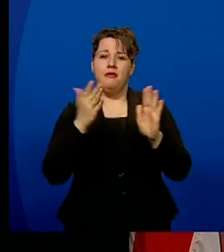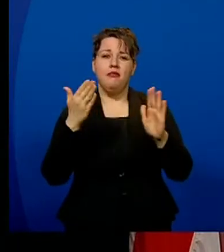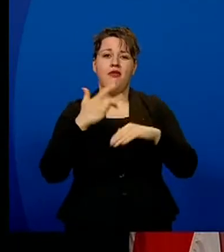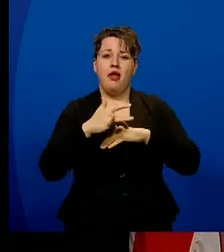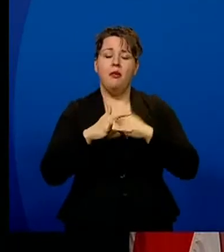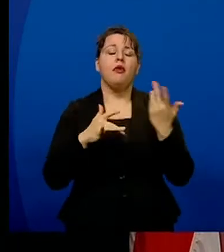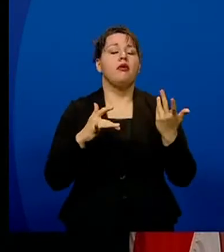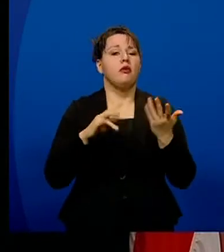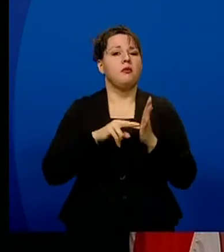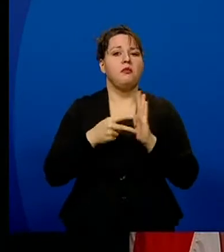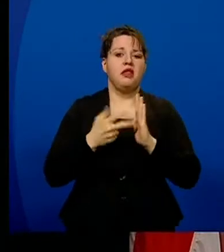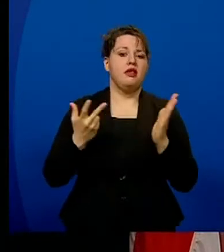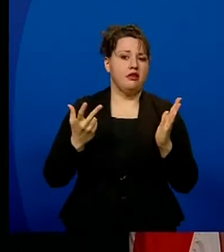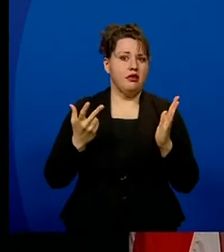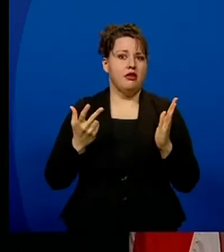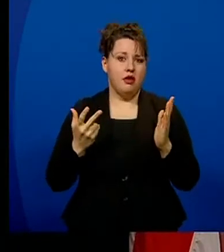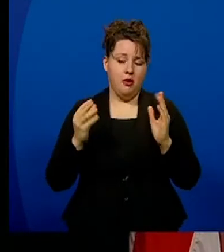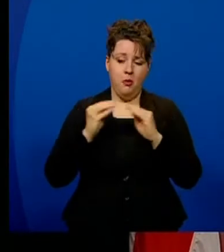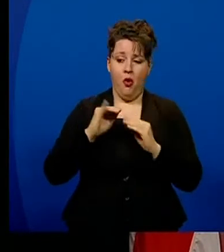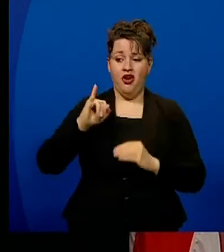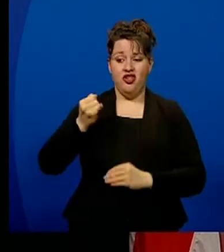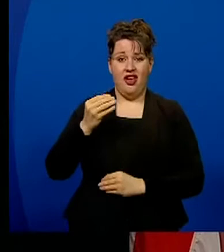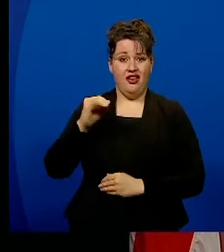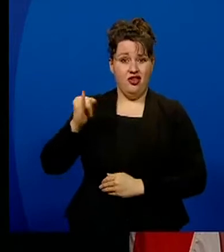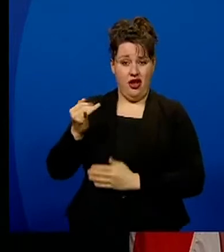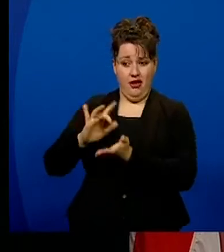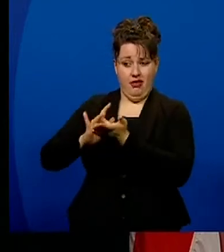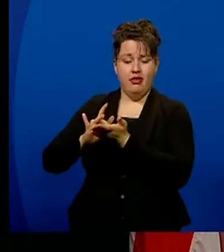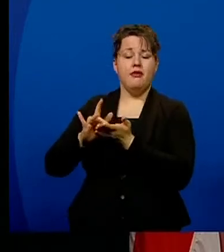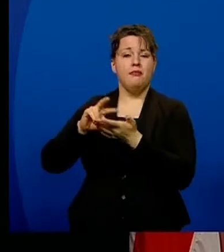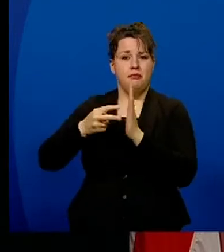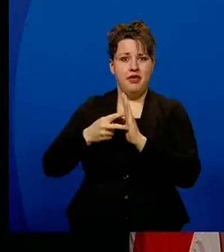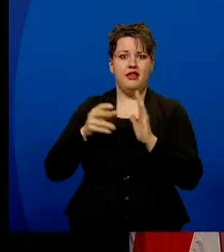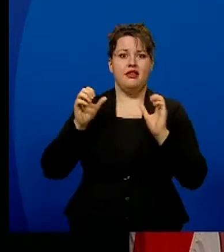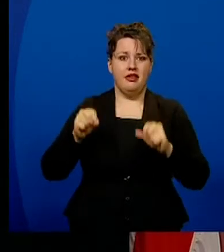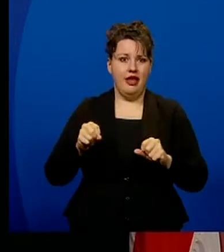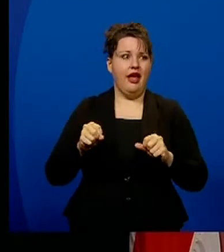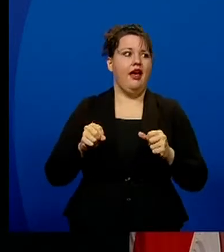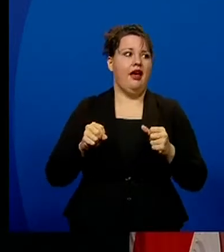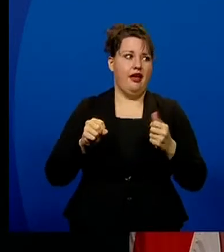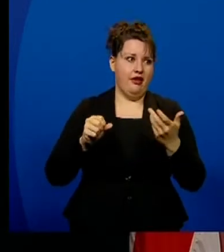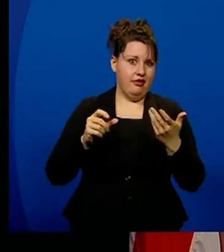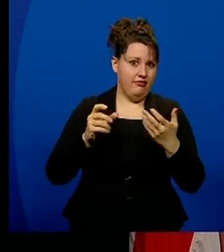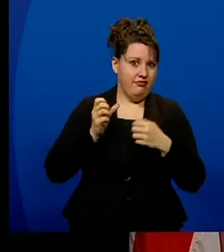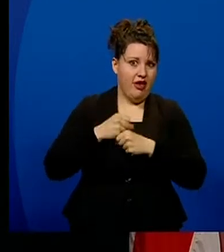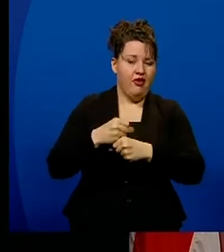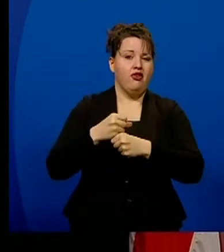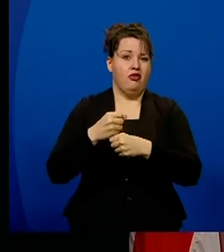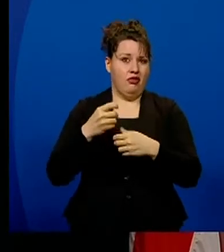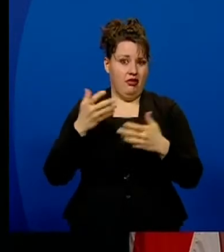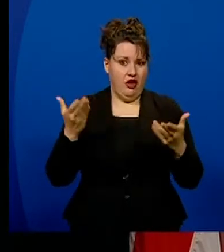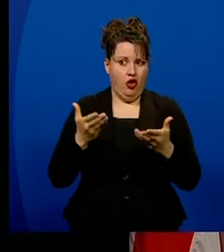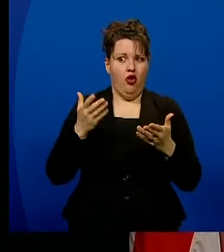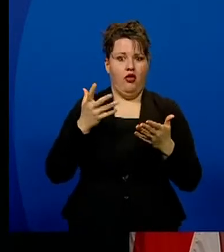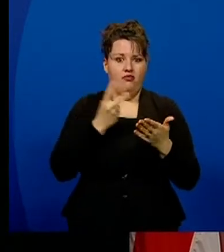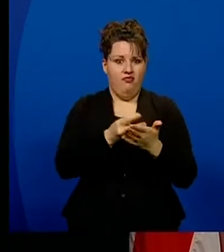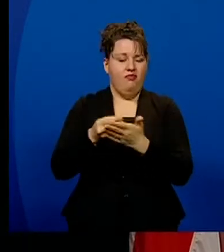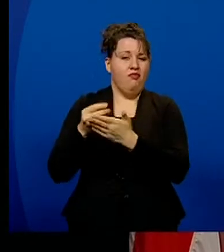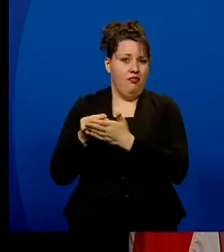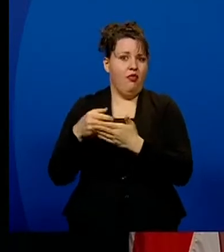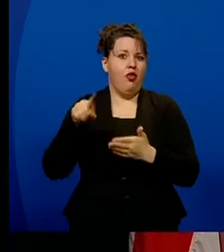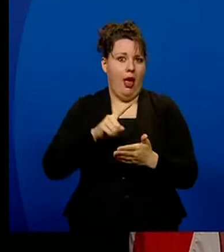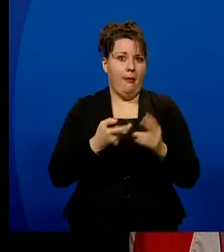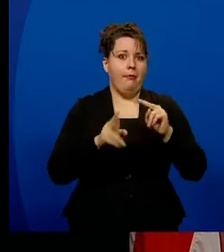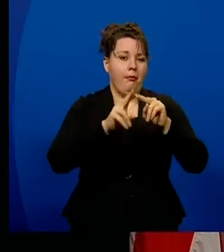will allow us, with the additional J&J, to get in there and get some of the manufacturing, that tier that we're working on, to get them hopefully wrapped